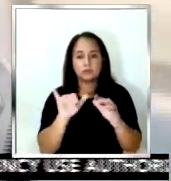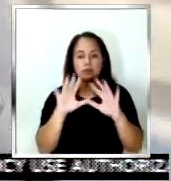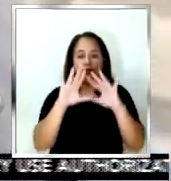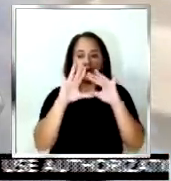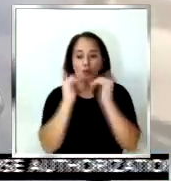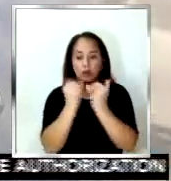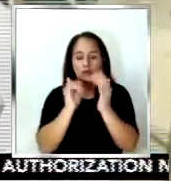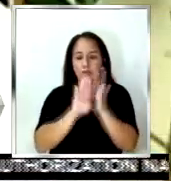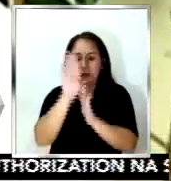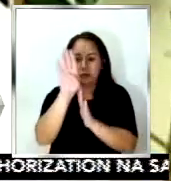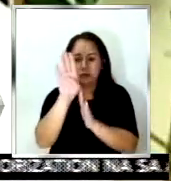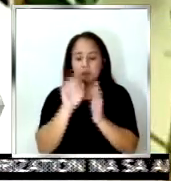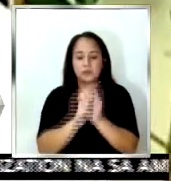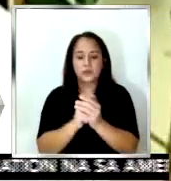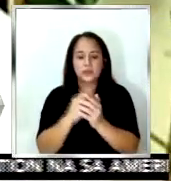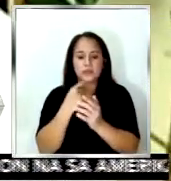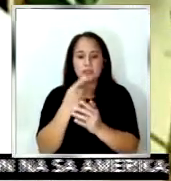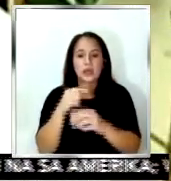allergic reactions are